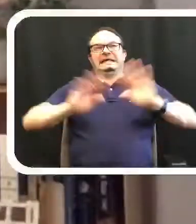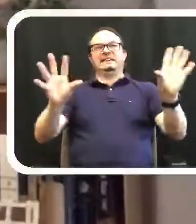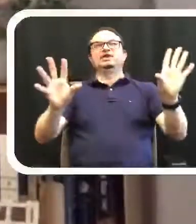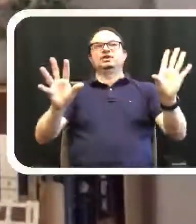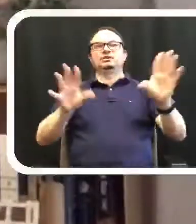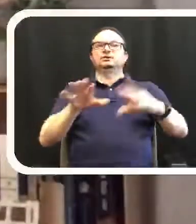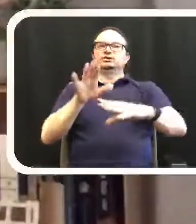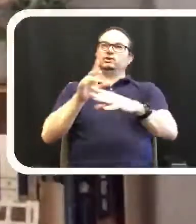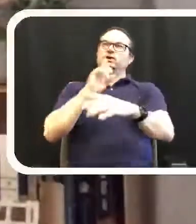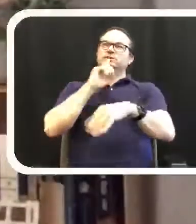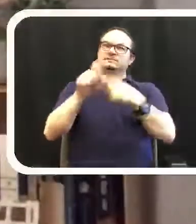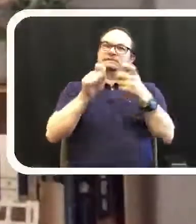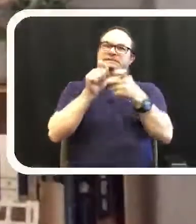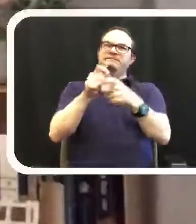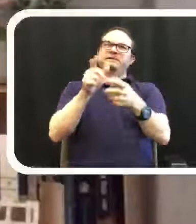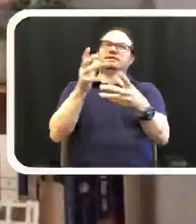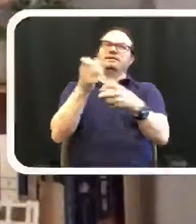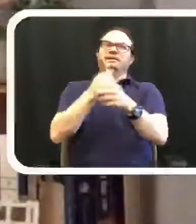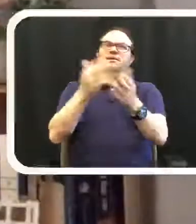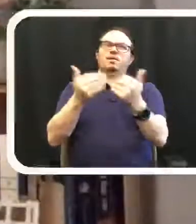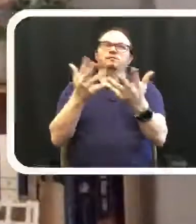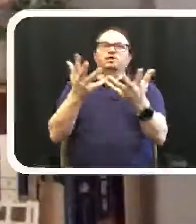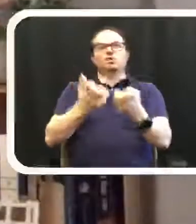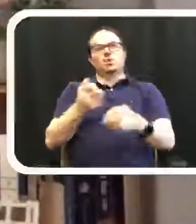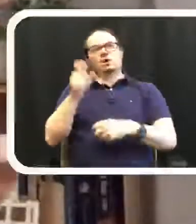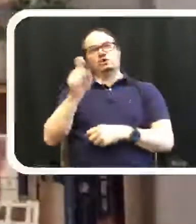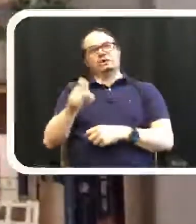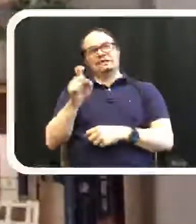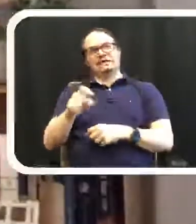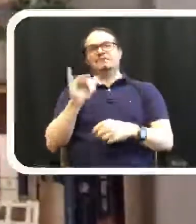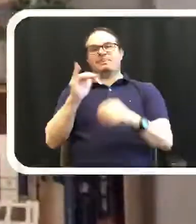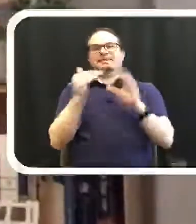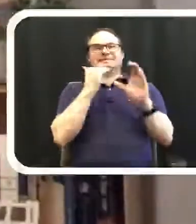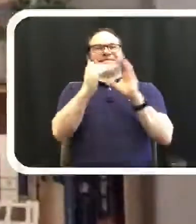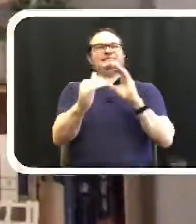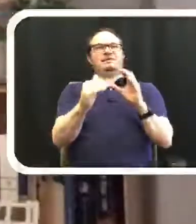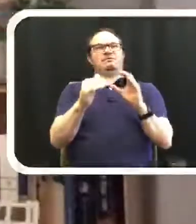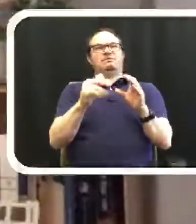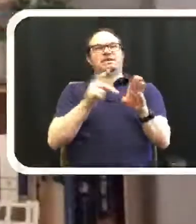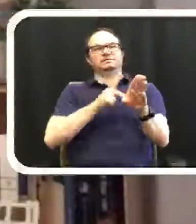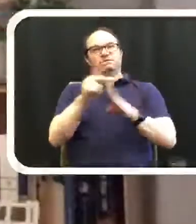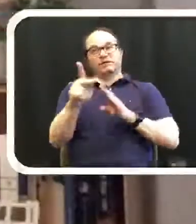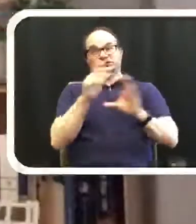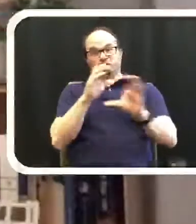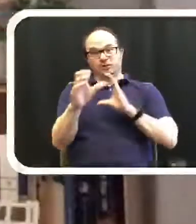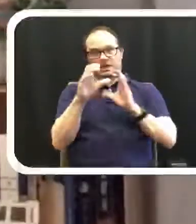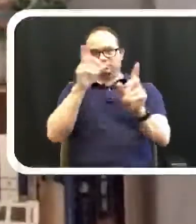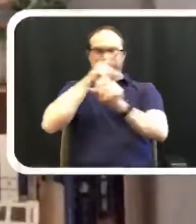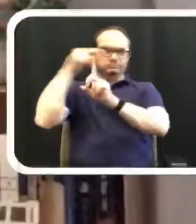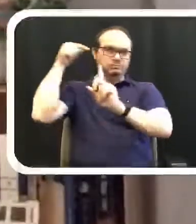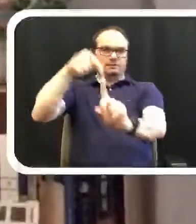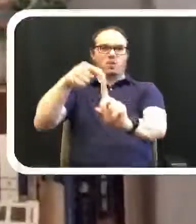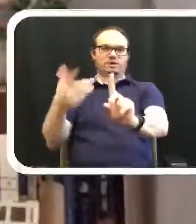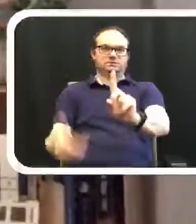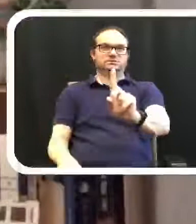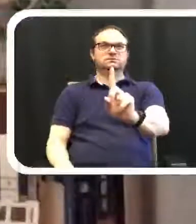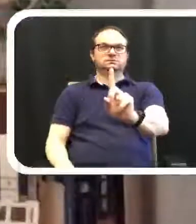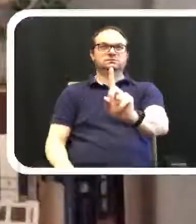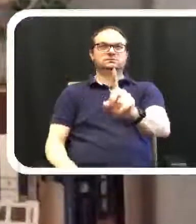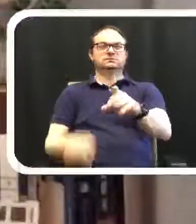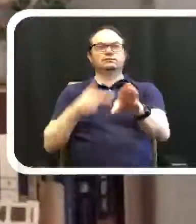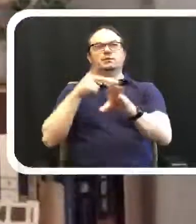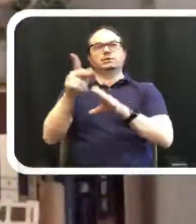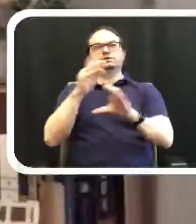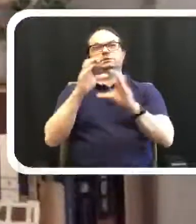need from the other person. But that's an email. It's professional communication. You want to get to the point, in professional